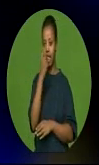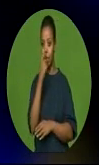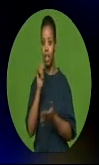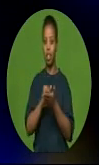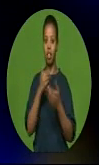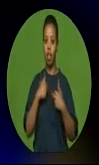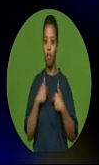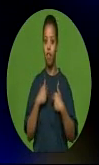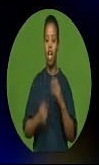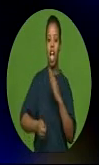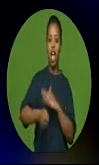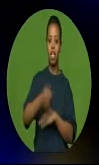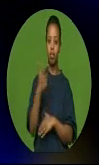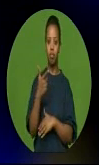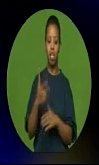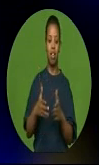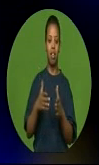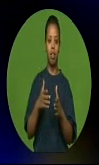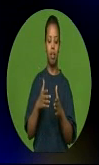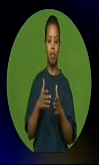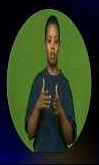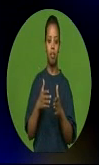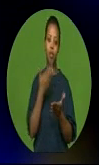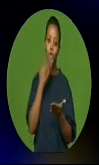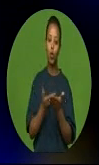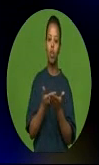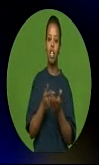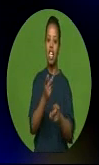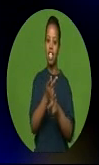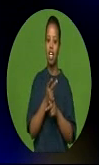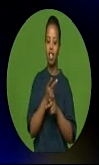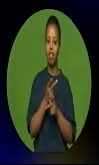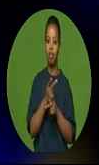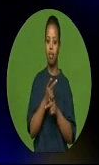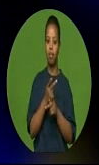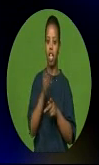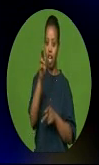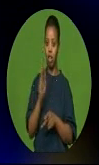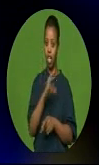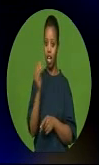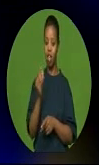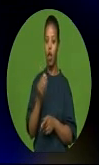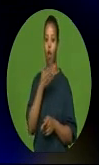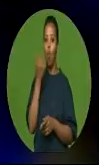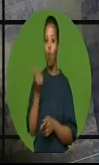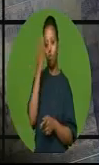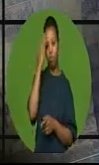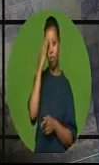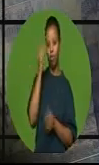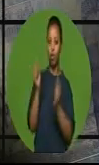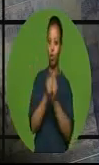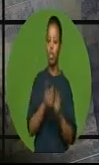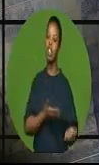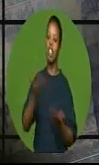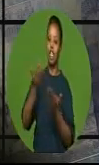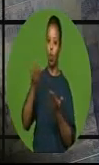that have extremely good credit ratings and are well known to the exporter.